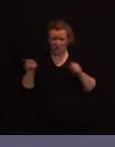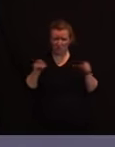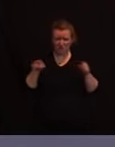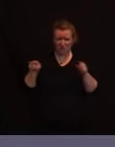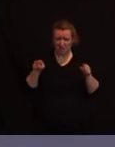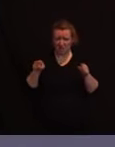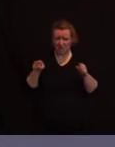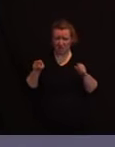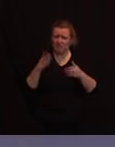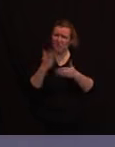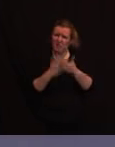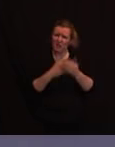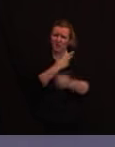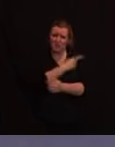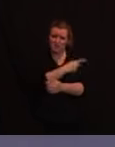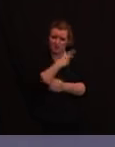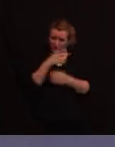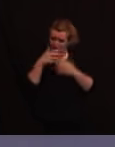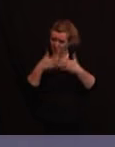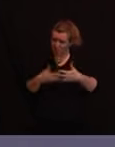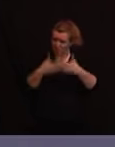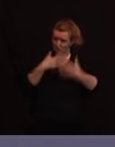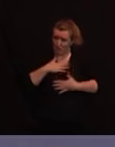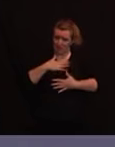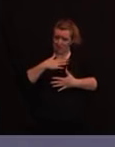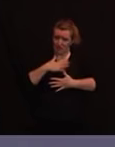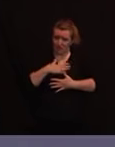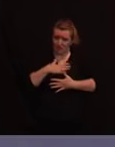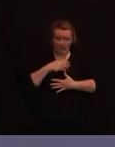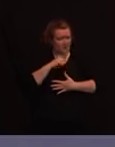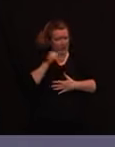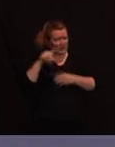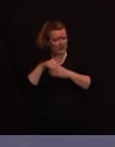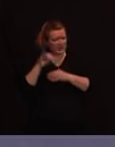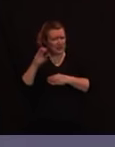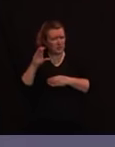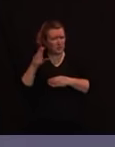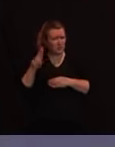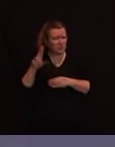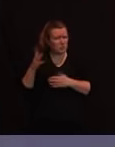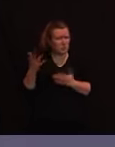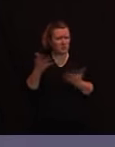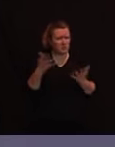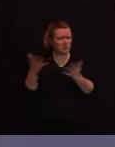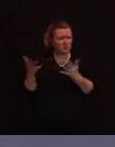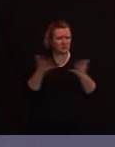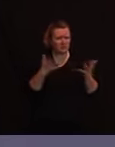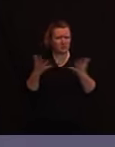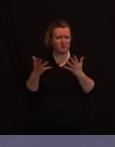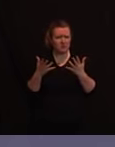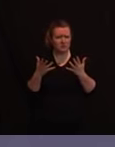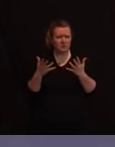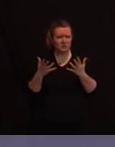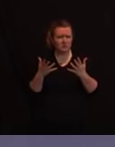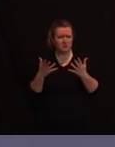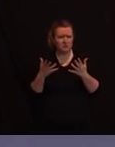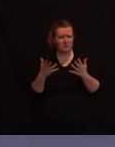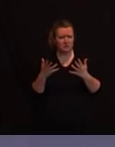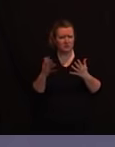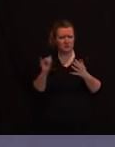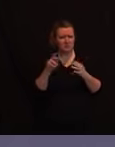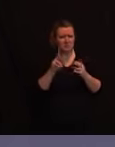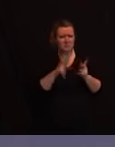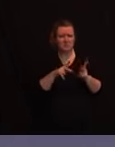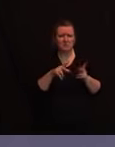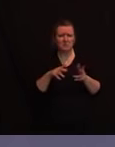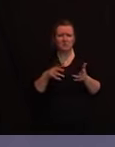on ventilators as a matter of course, reliant on them, say, the way the late Christopher Reeve was, and the vent